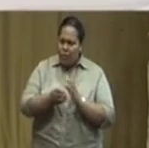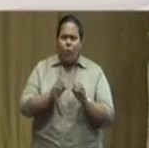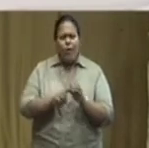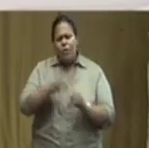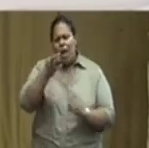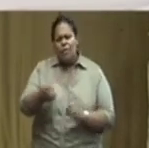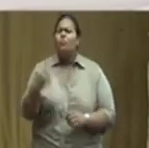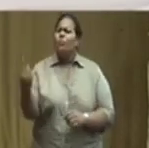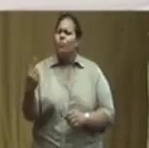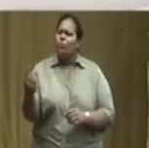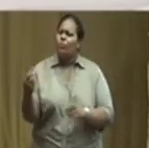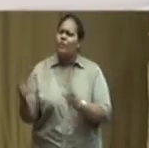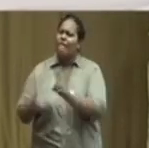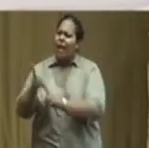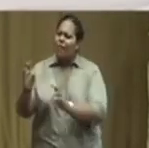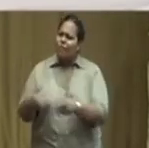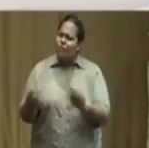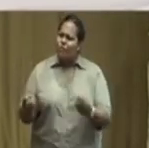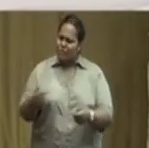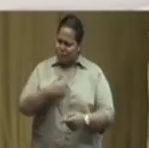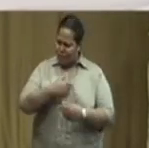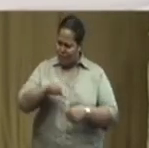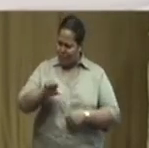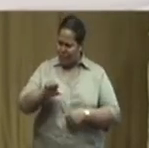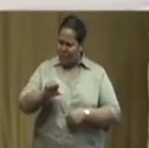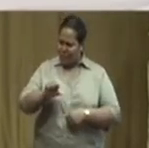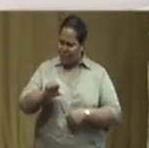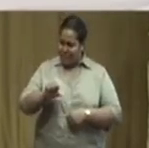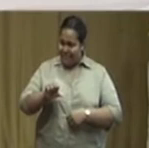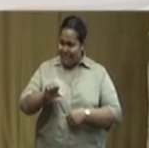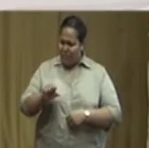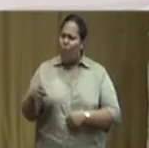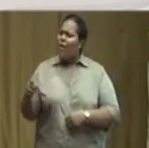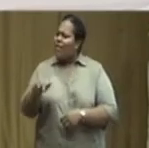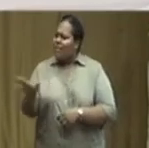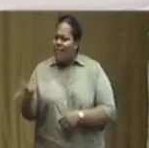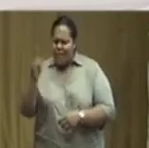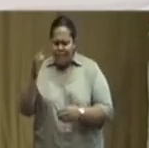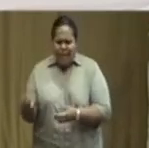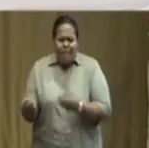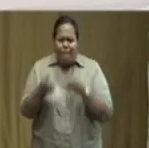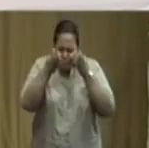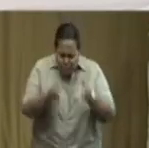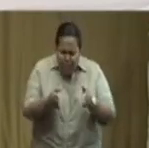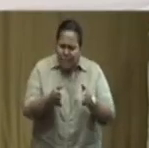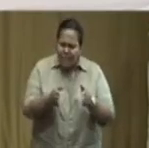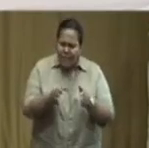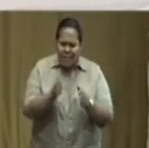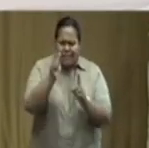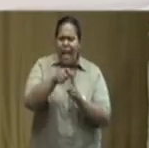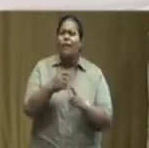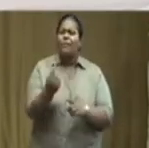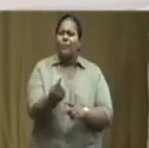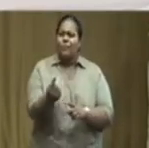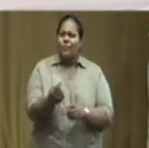whose perspectives do they reflect? And whose perspectives do they exclude? At present,